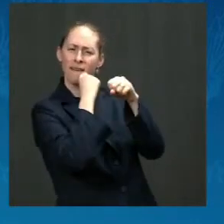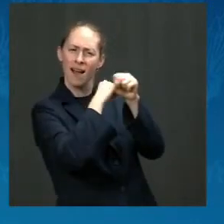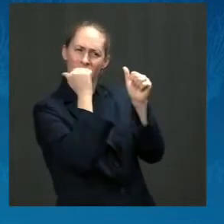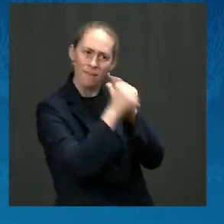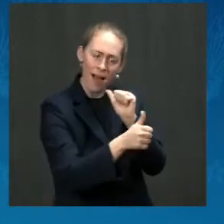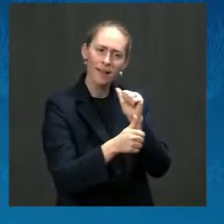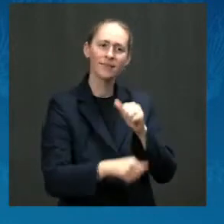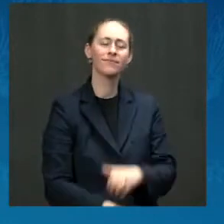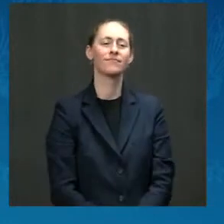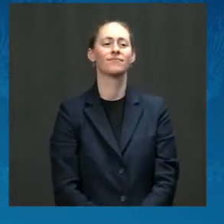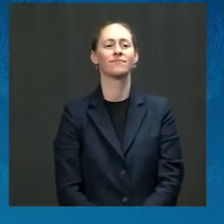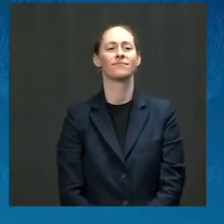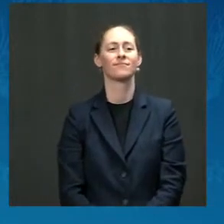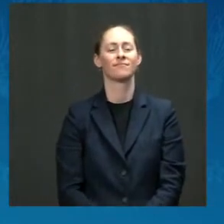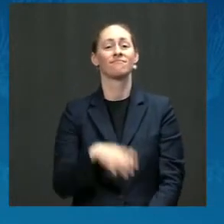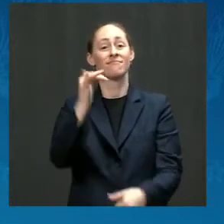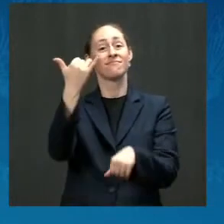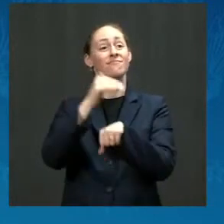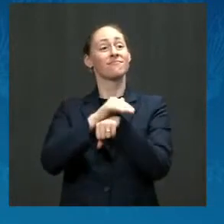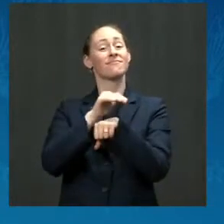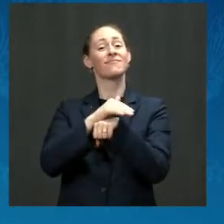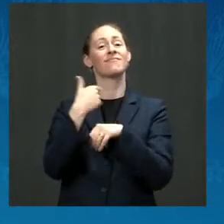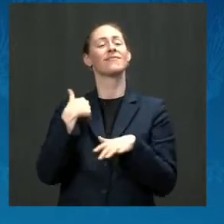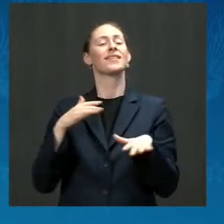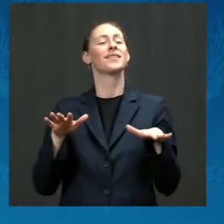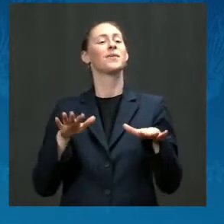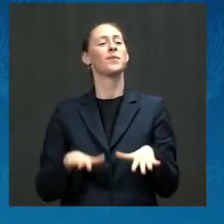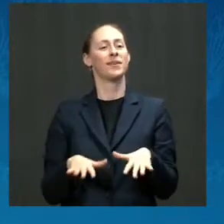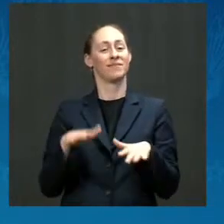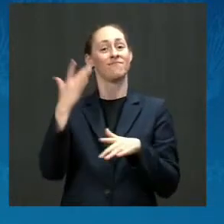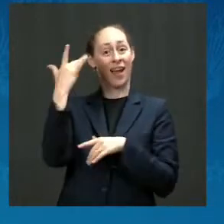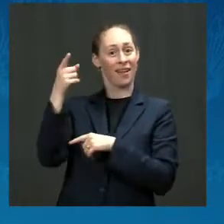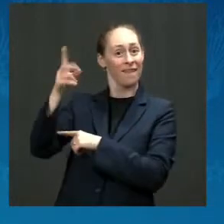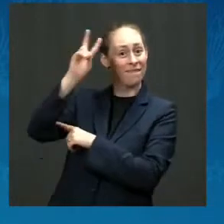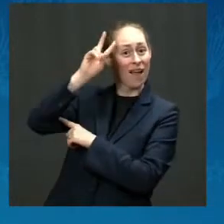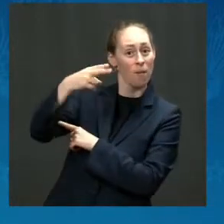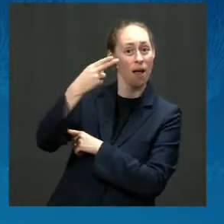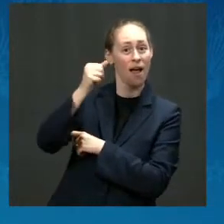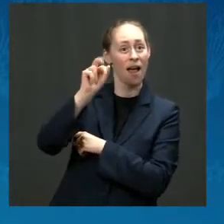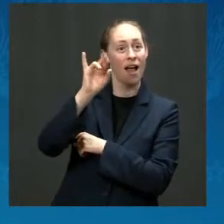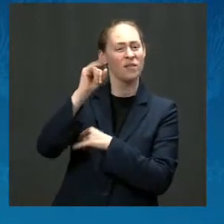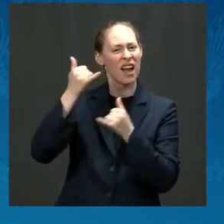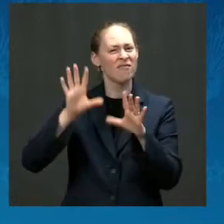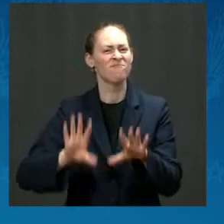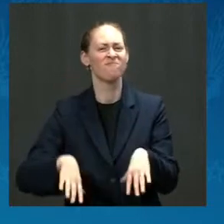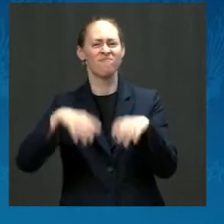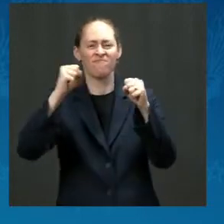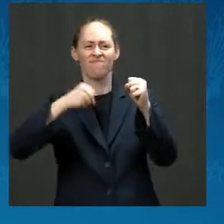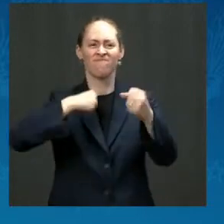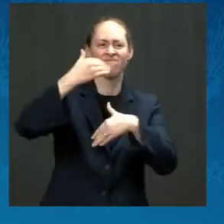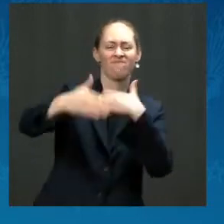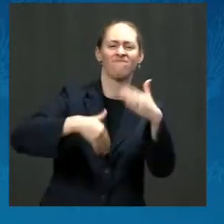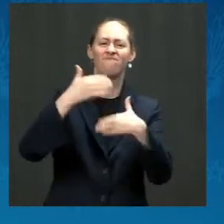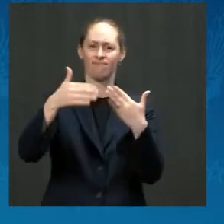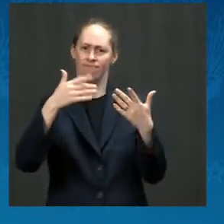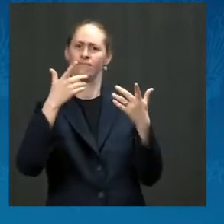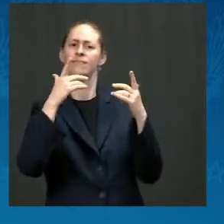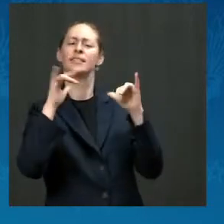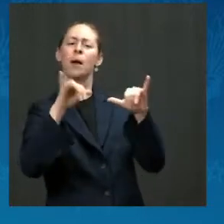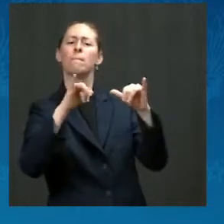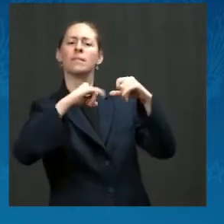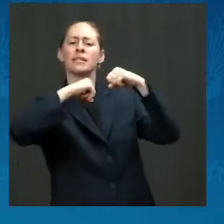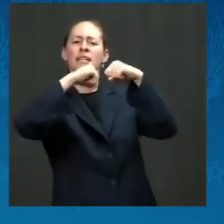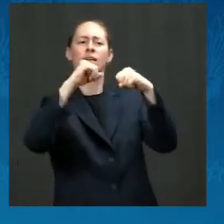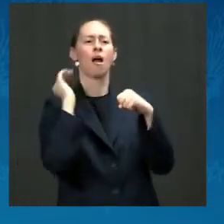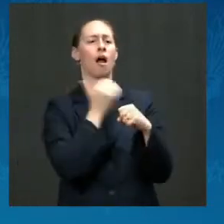President, Kamala Harris is leading the way to not just defend the health care that we have, but to improve it. Thank you.